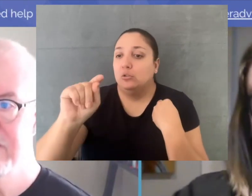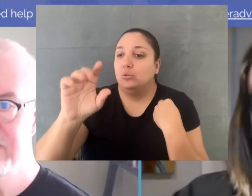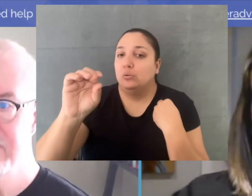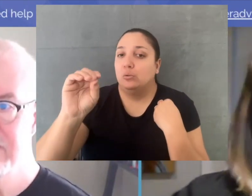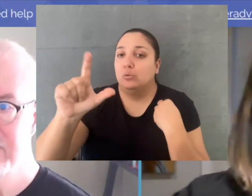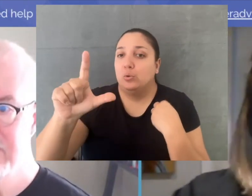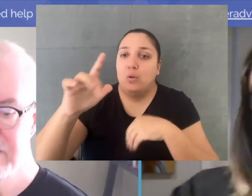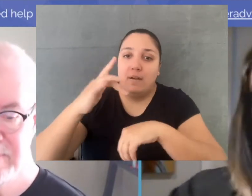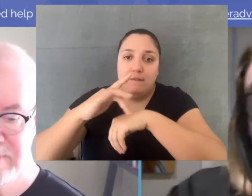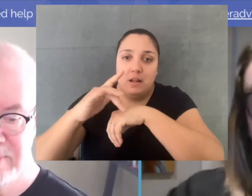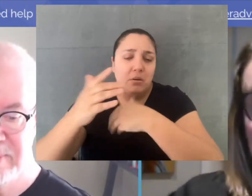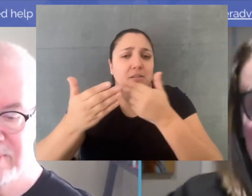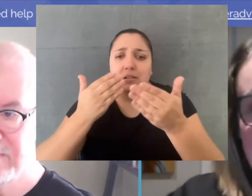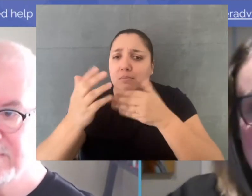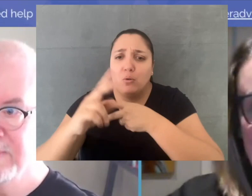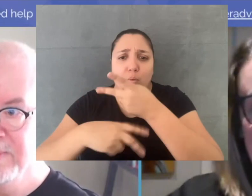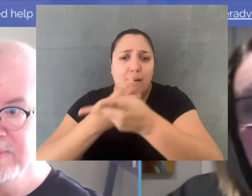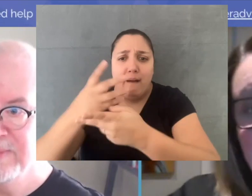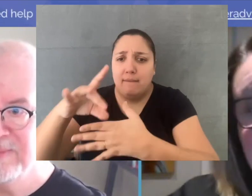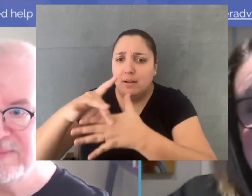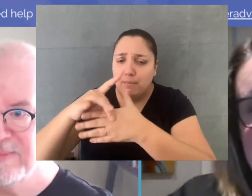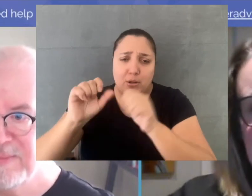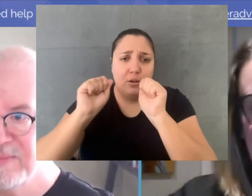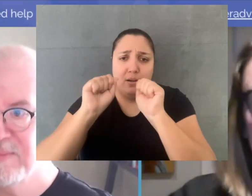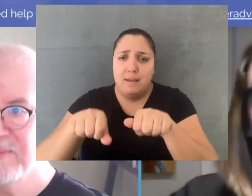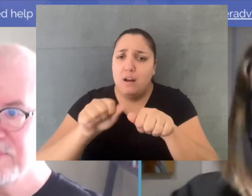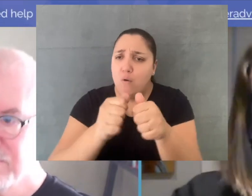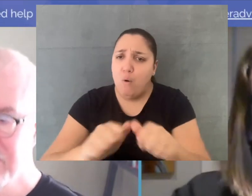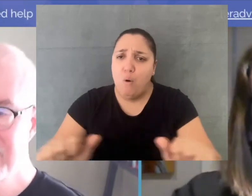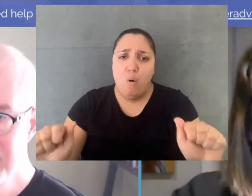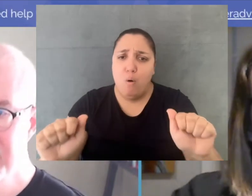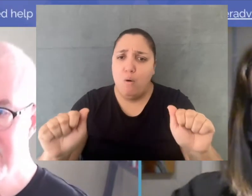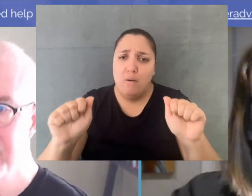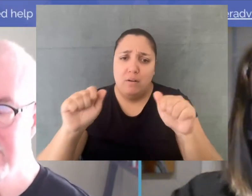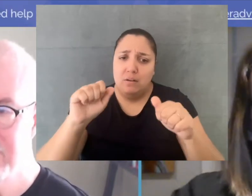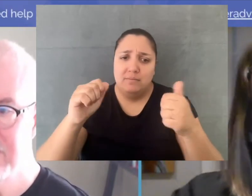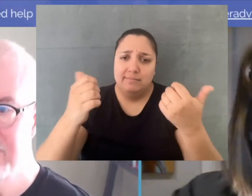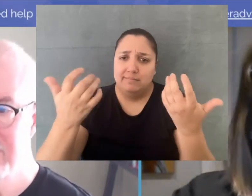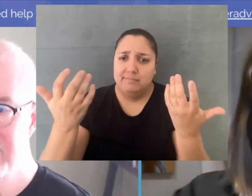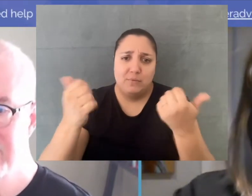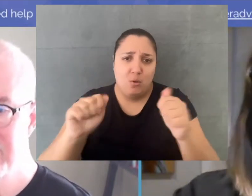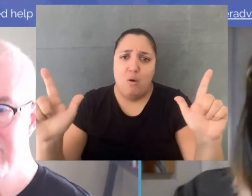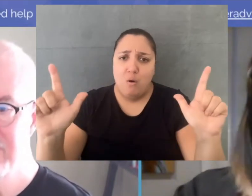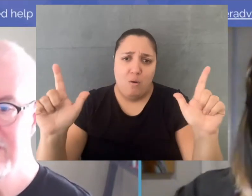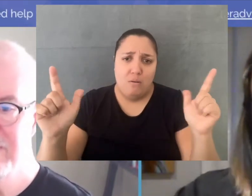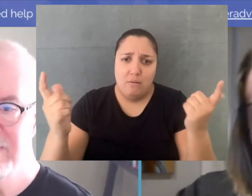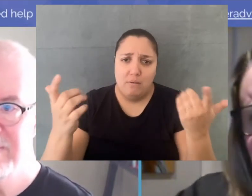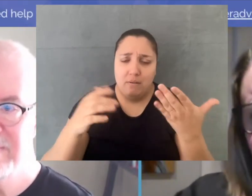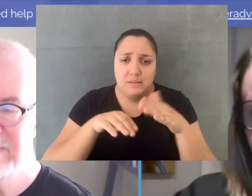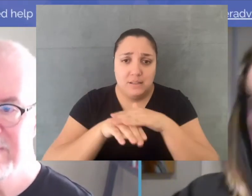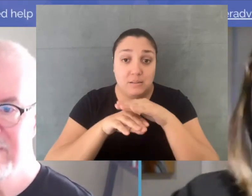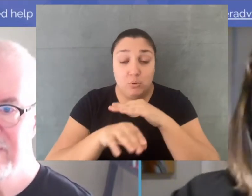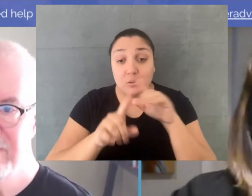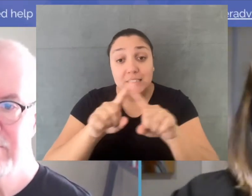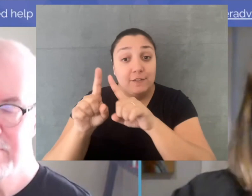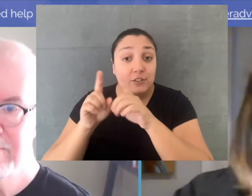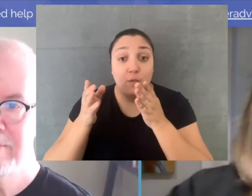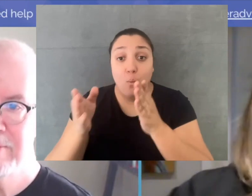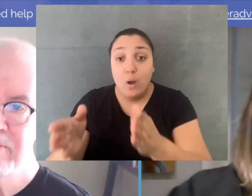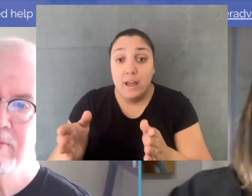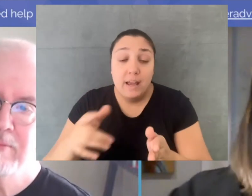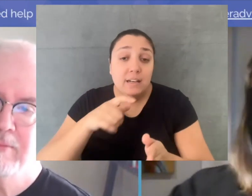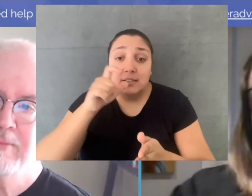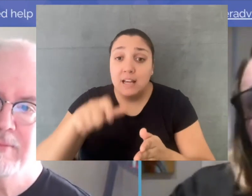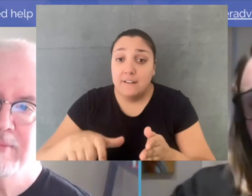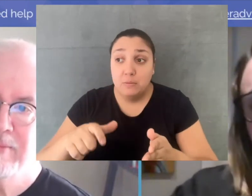do that. It doesn't matter what the content is, it can all be accessible. And there's different ways to make something accessible. It's not that